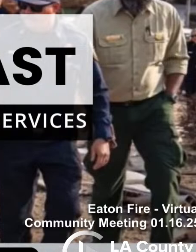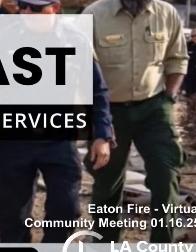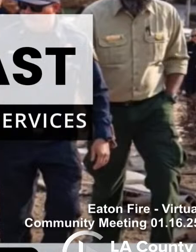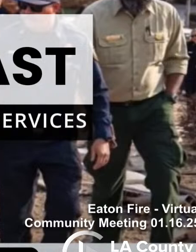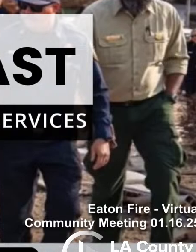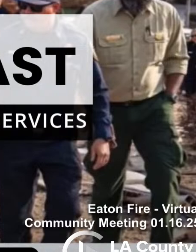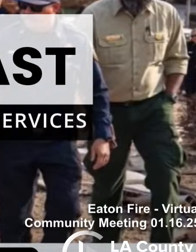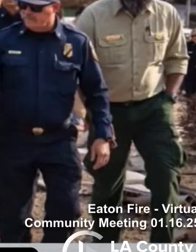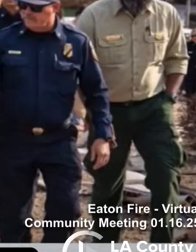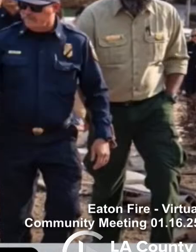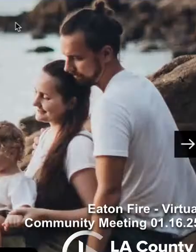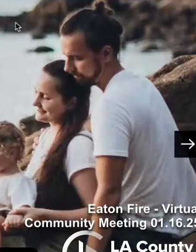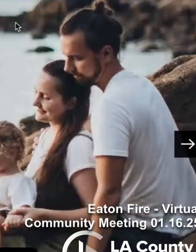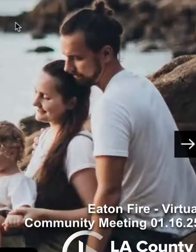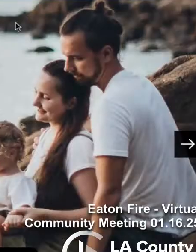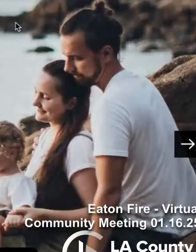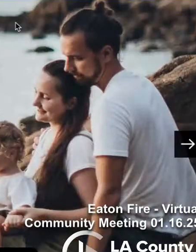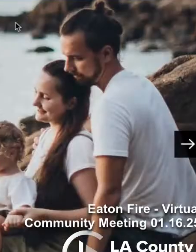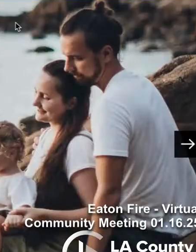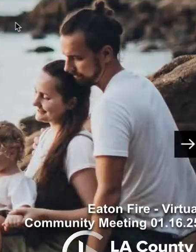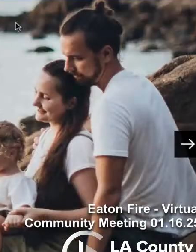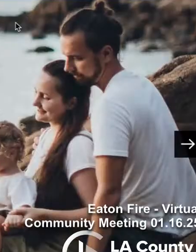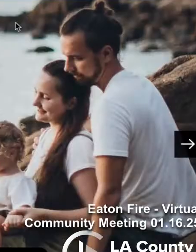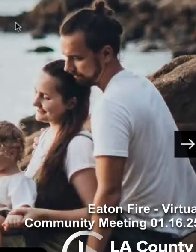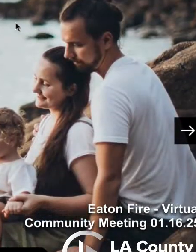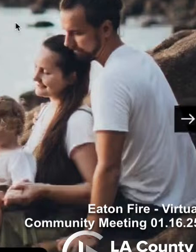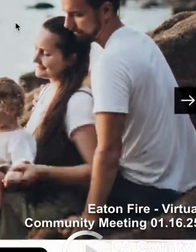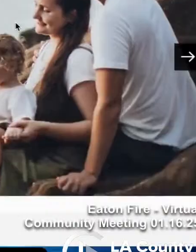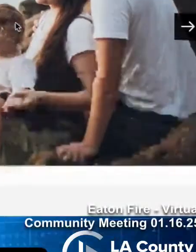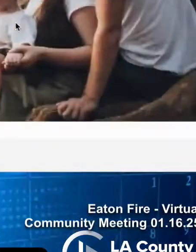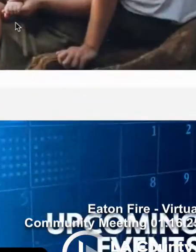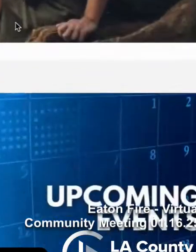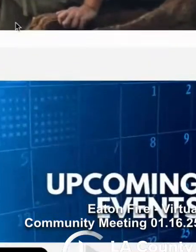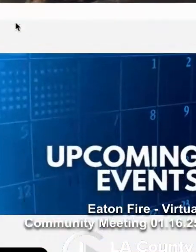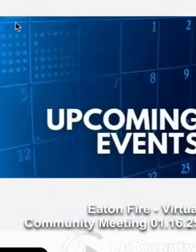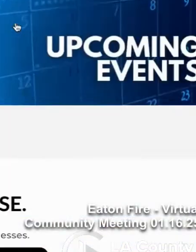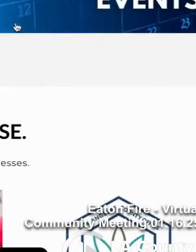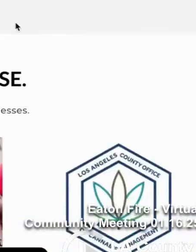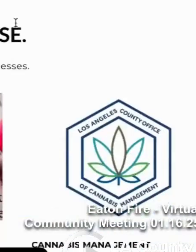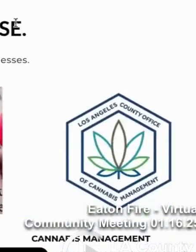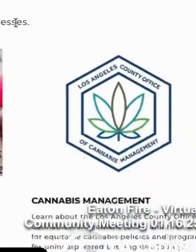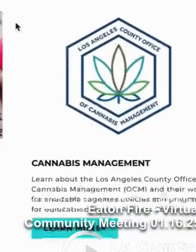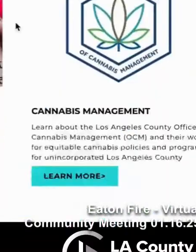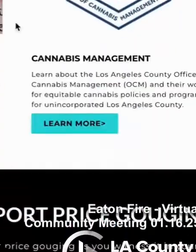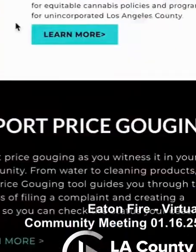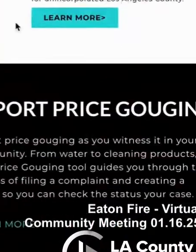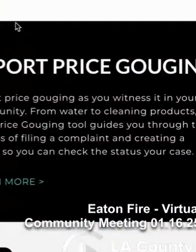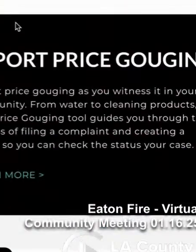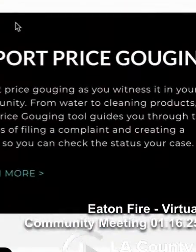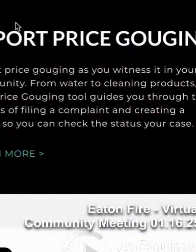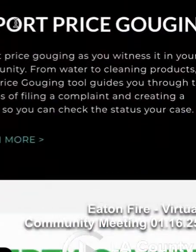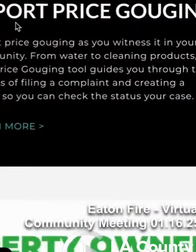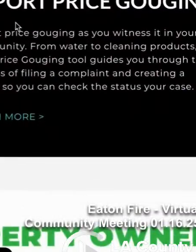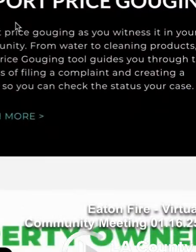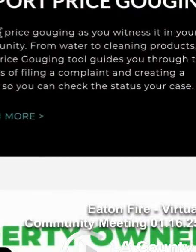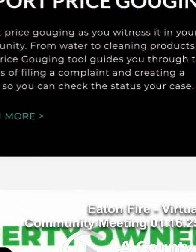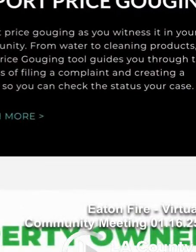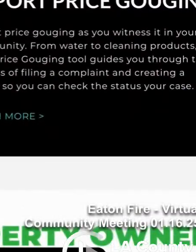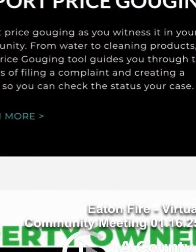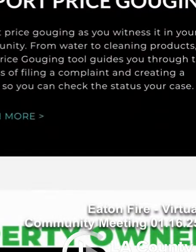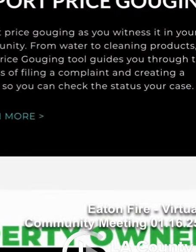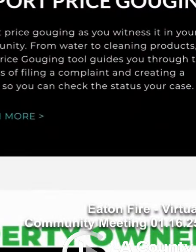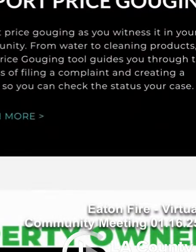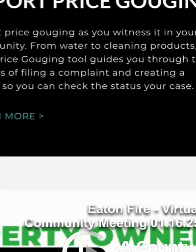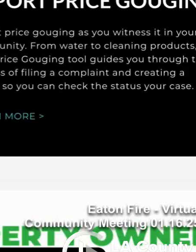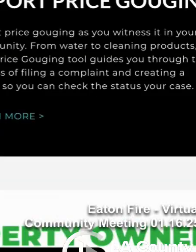last 180 days from the declared emergency. If you believe you're a victim of price gouging, save your receipts and file a complaint